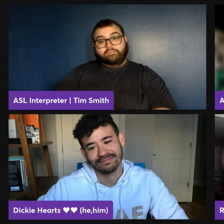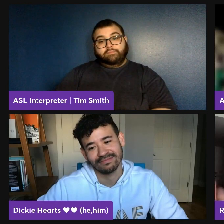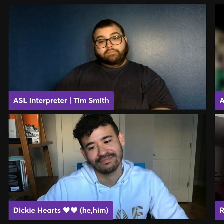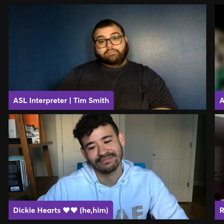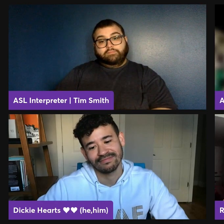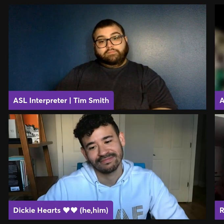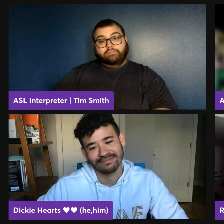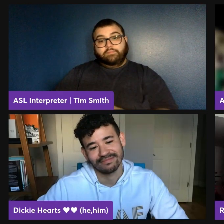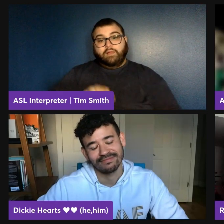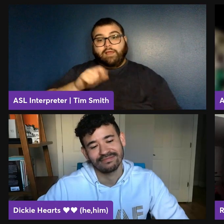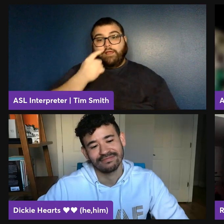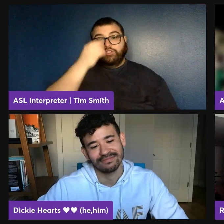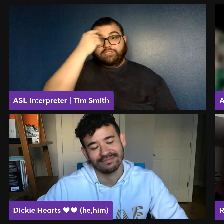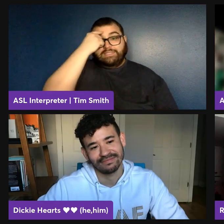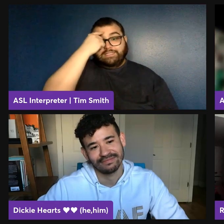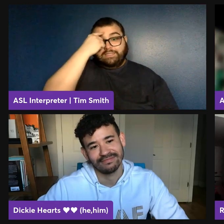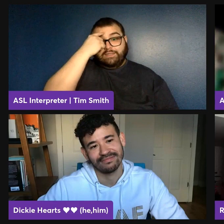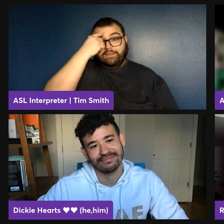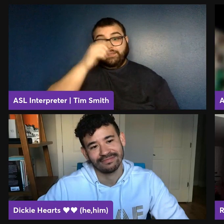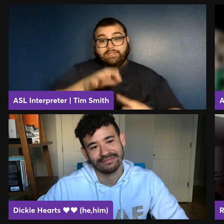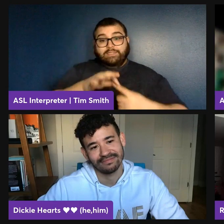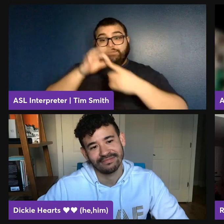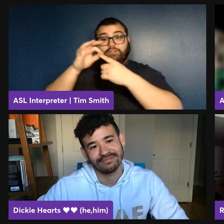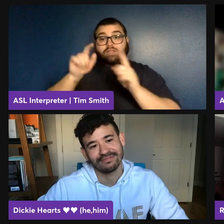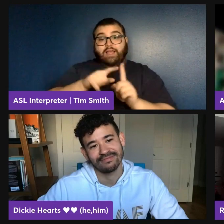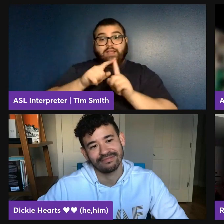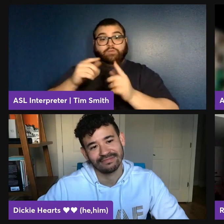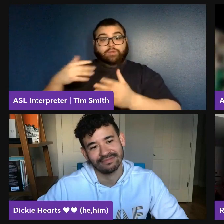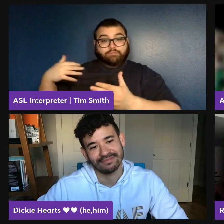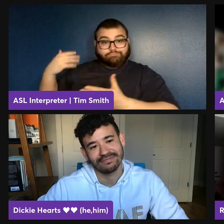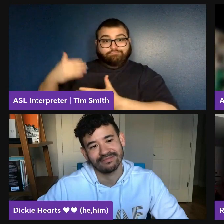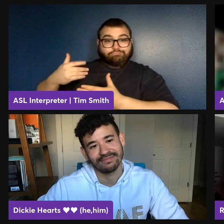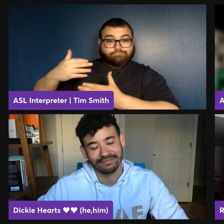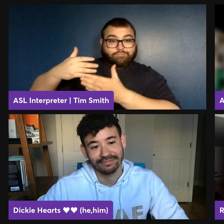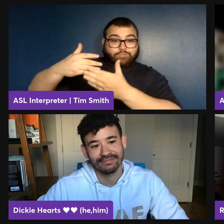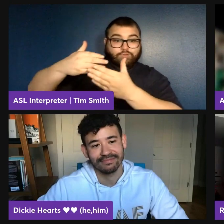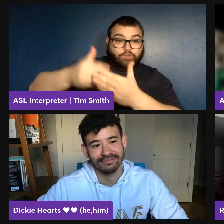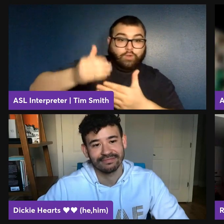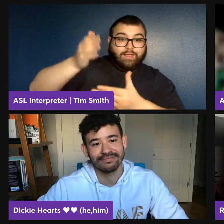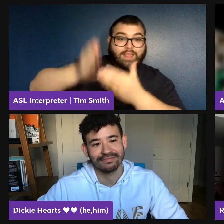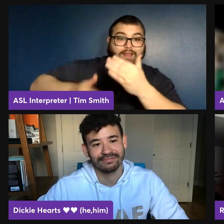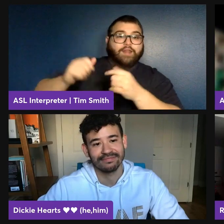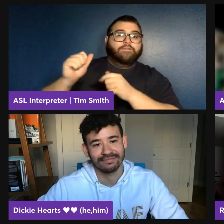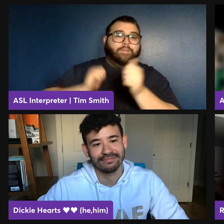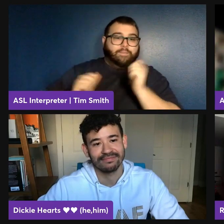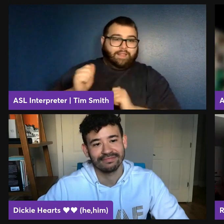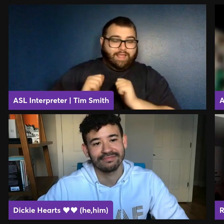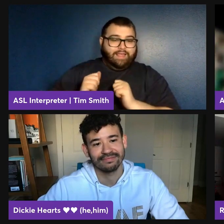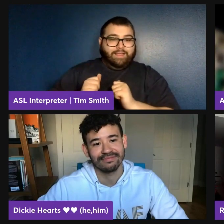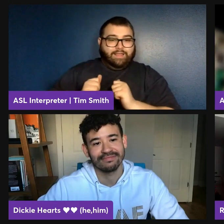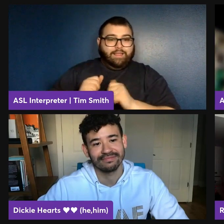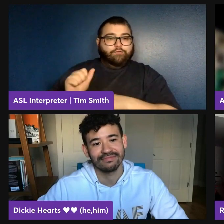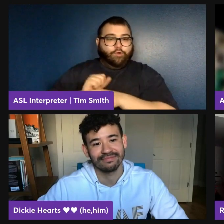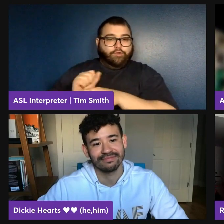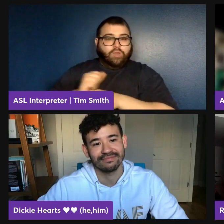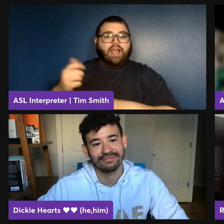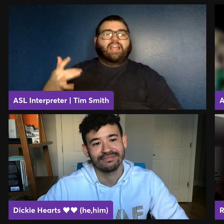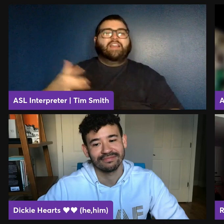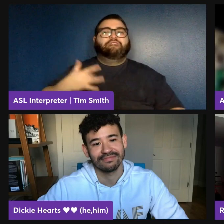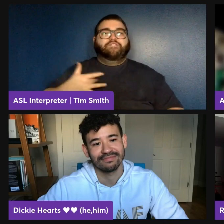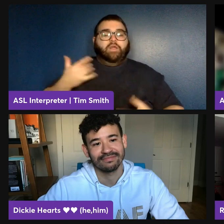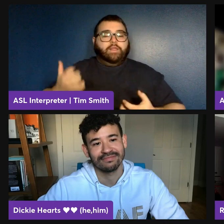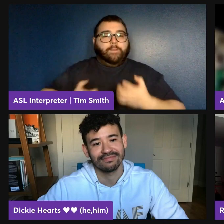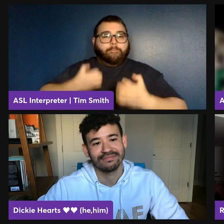I just think that, especially as we've gotten toward the end of the play this week in rehearsals, I can just sort of feel the